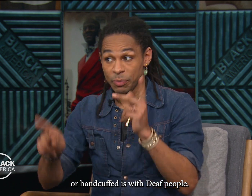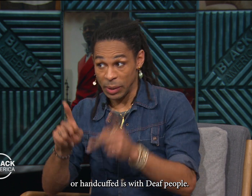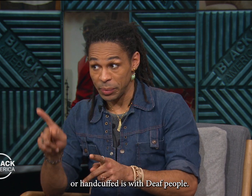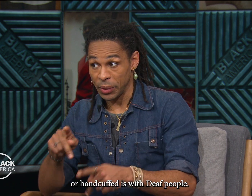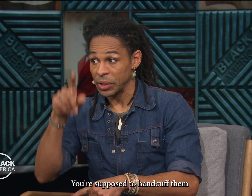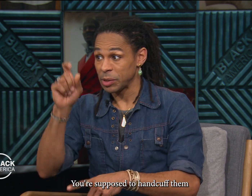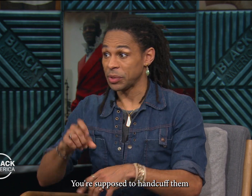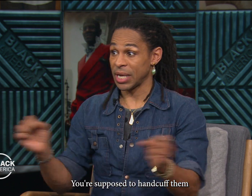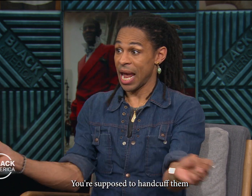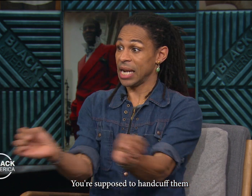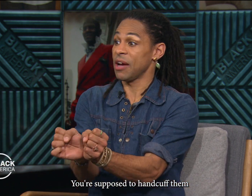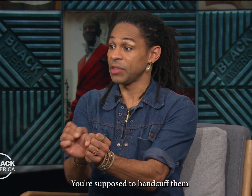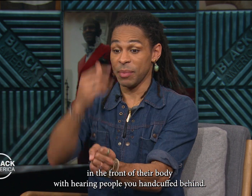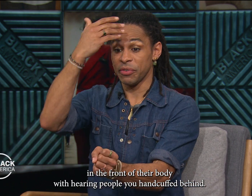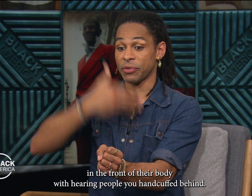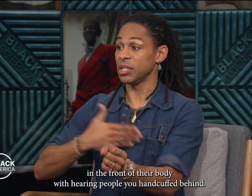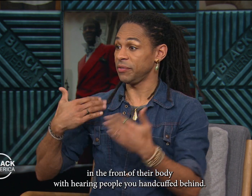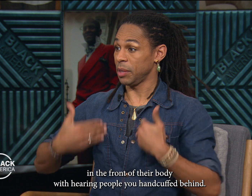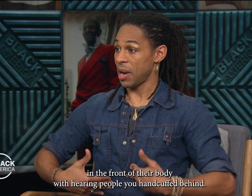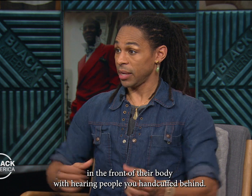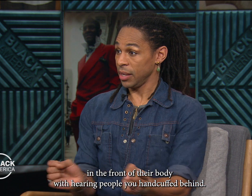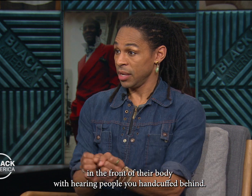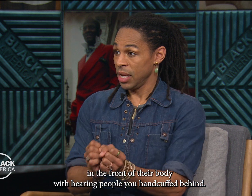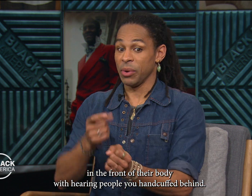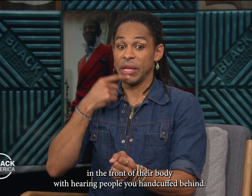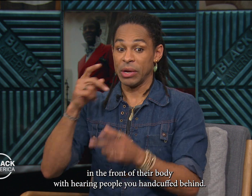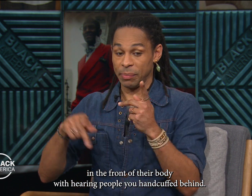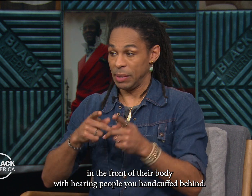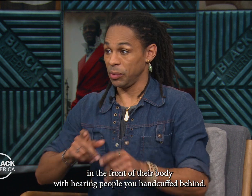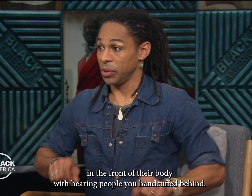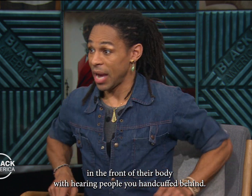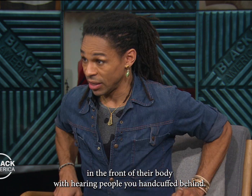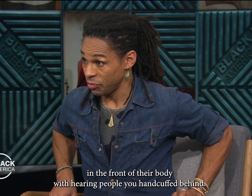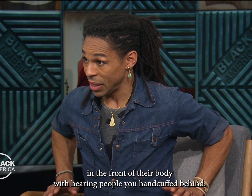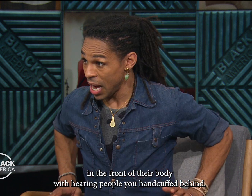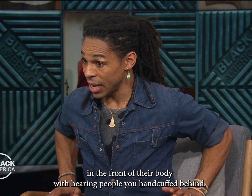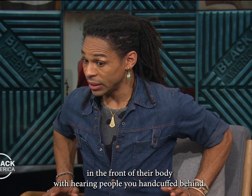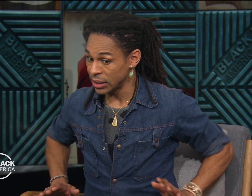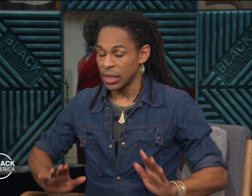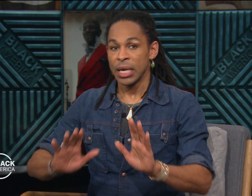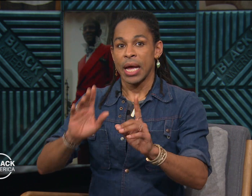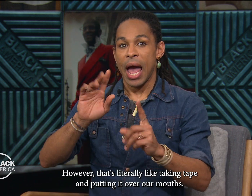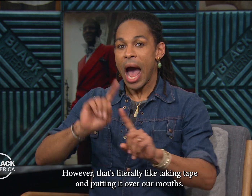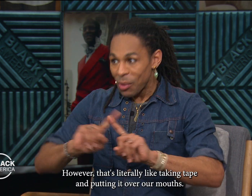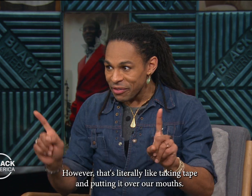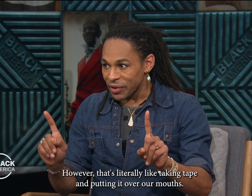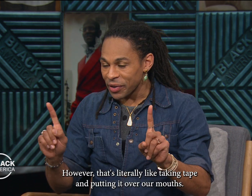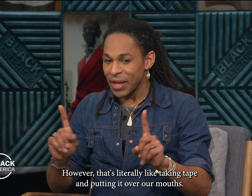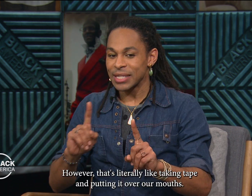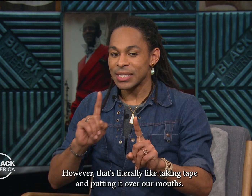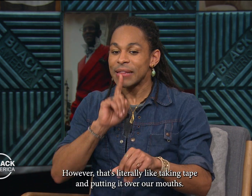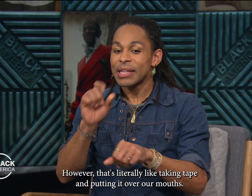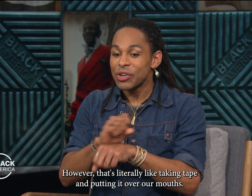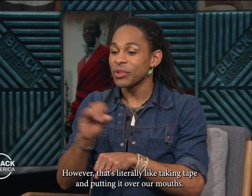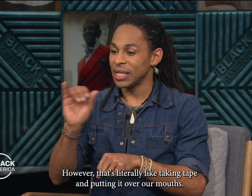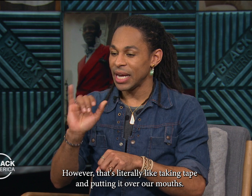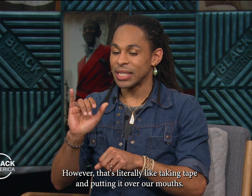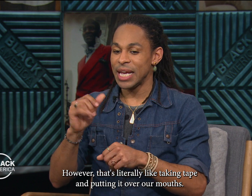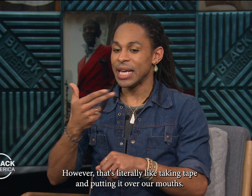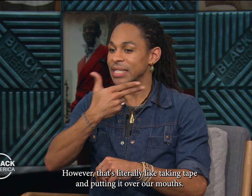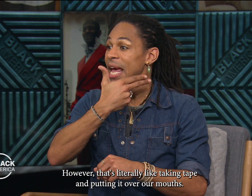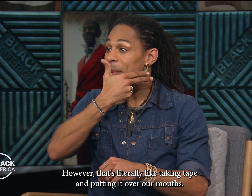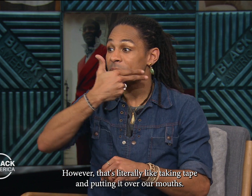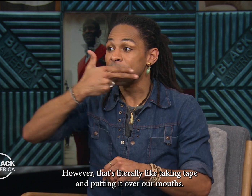with deaf people, you're supposed to handcuff them in the front of their body. With hearing people, you handcuff behind. However, that's literally